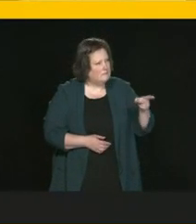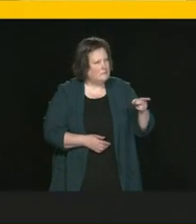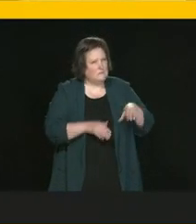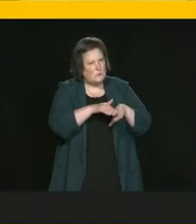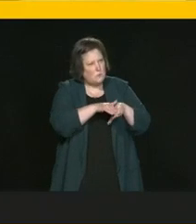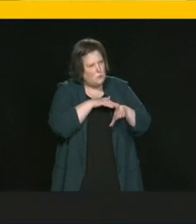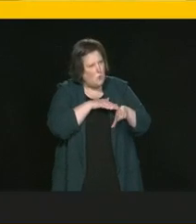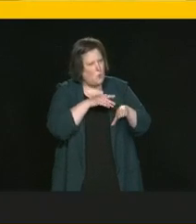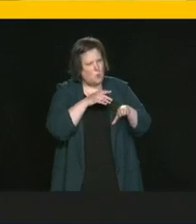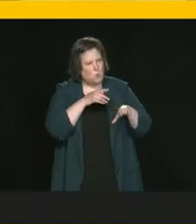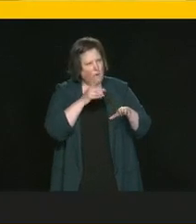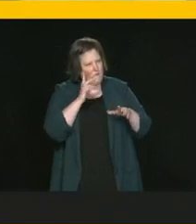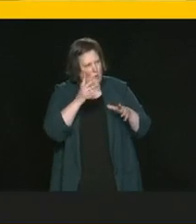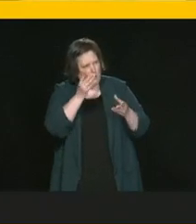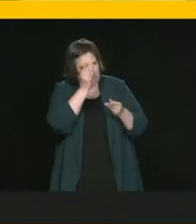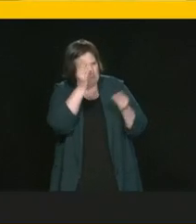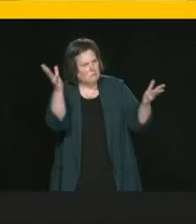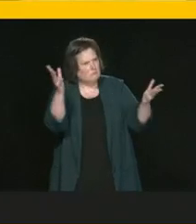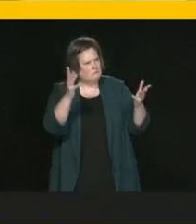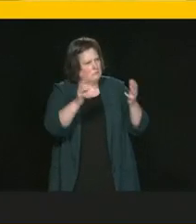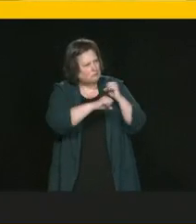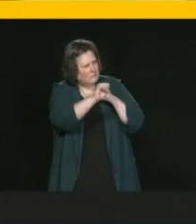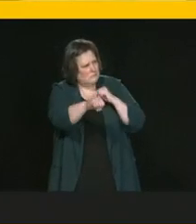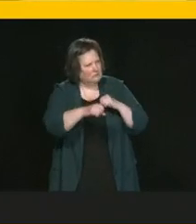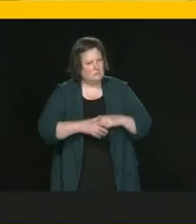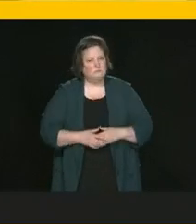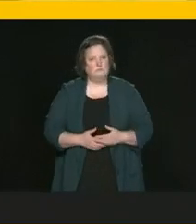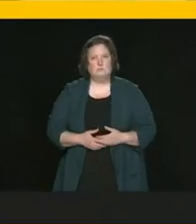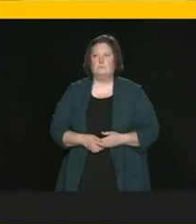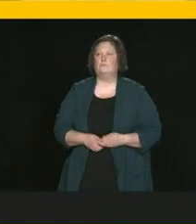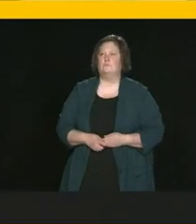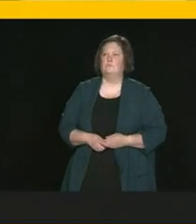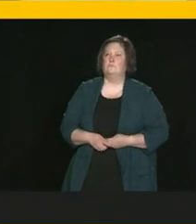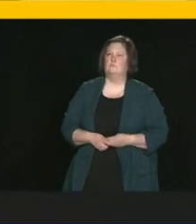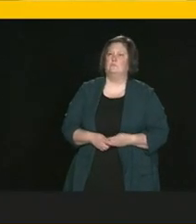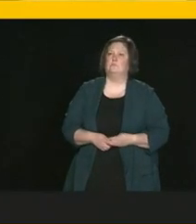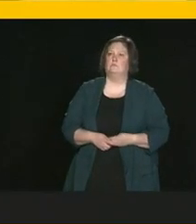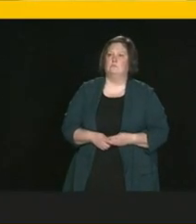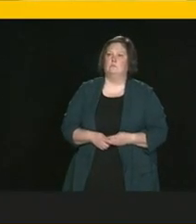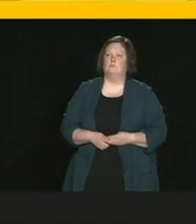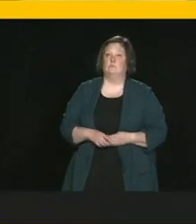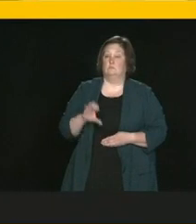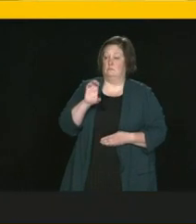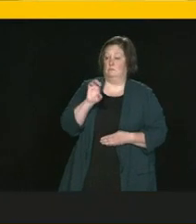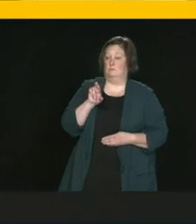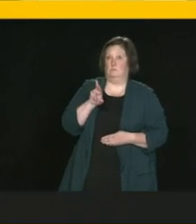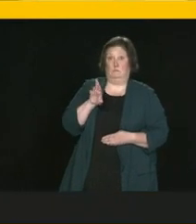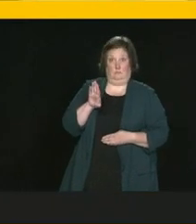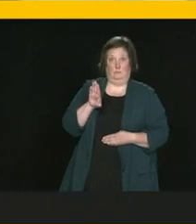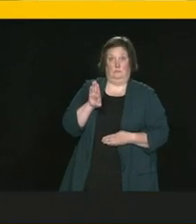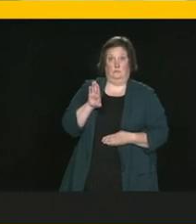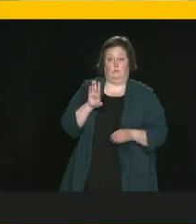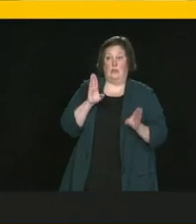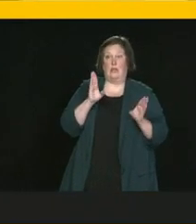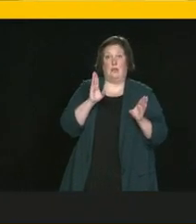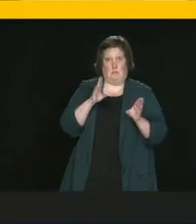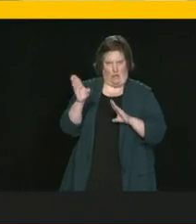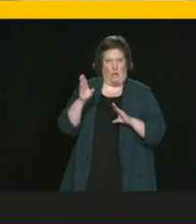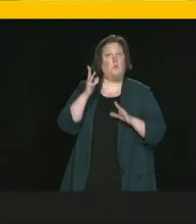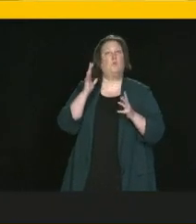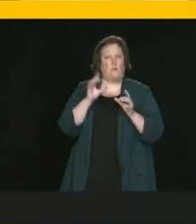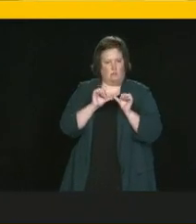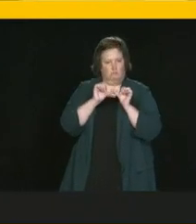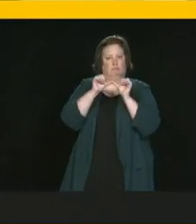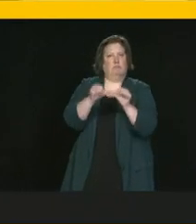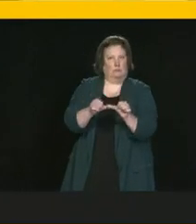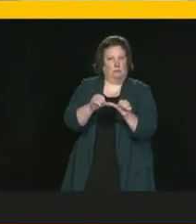the fact that this took so long? Well, the Canada Emergency Response Benefit was intended to go ahead until